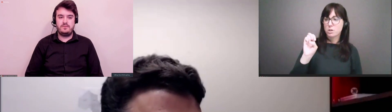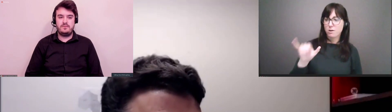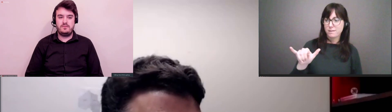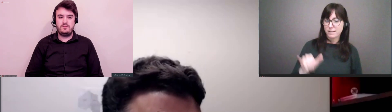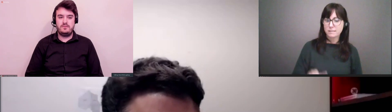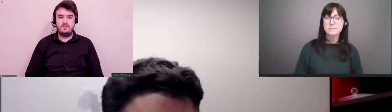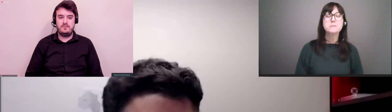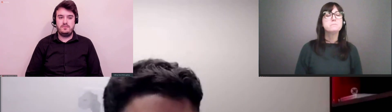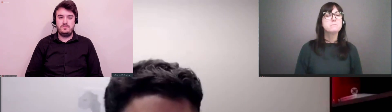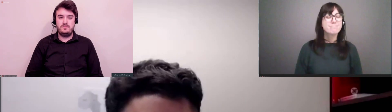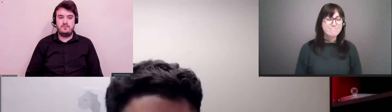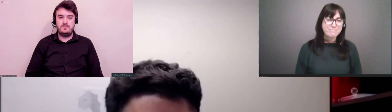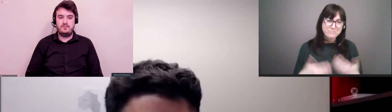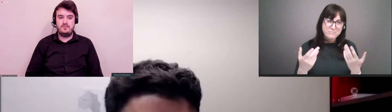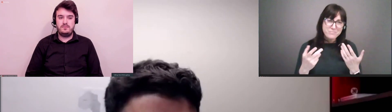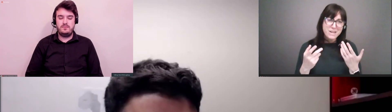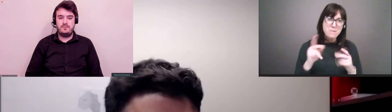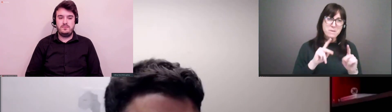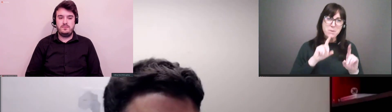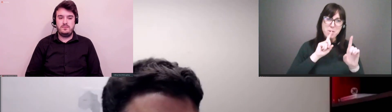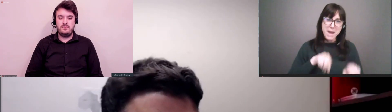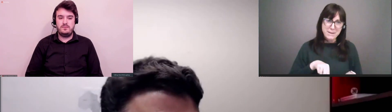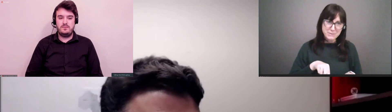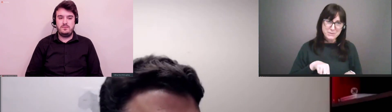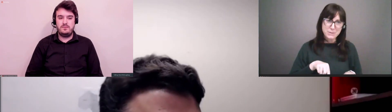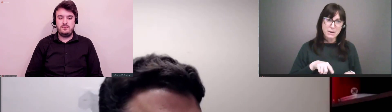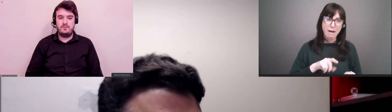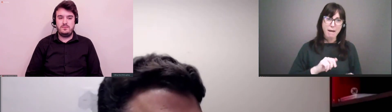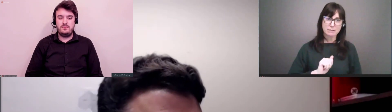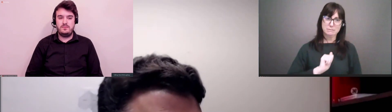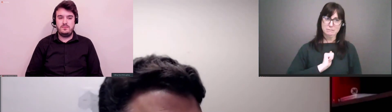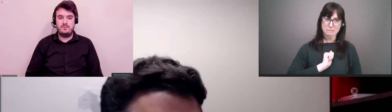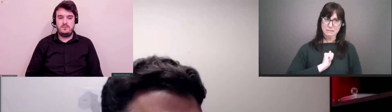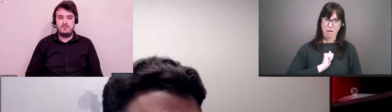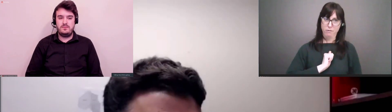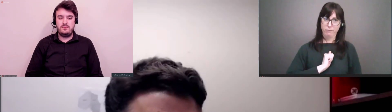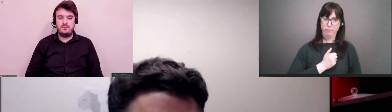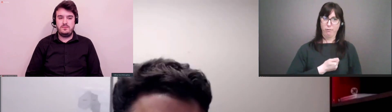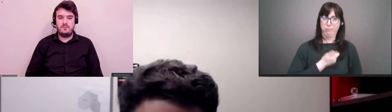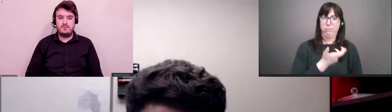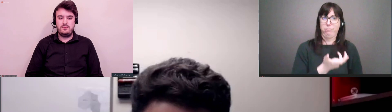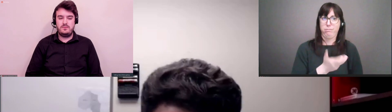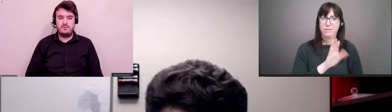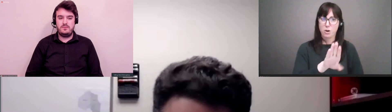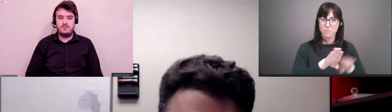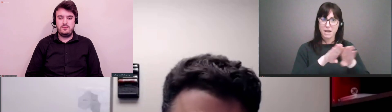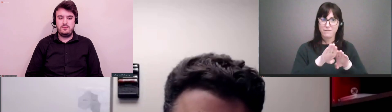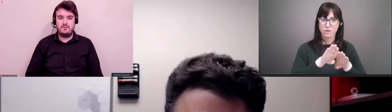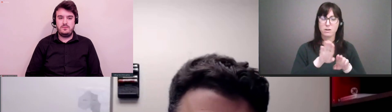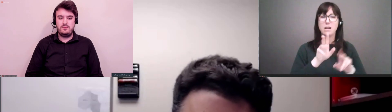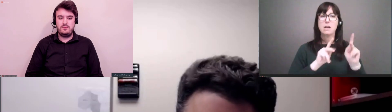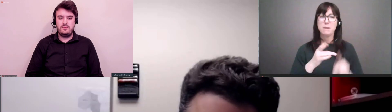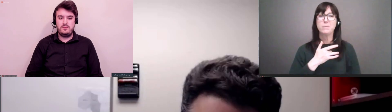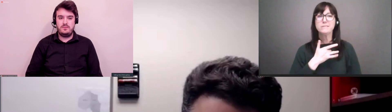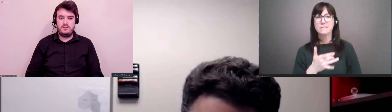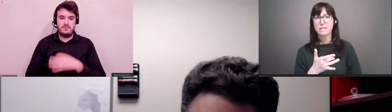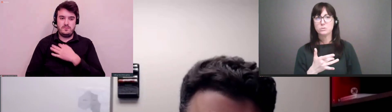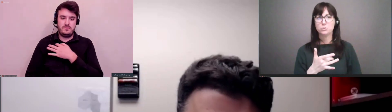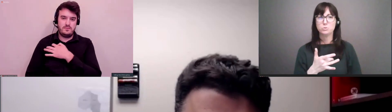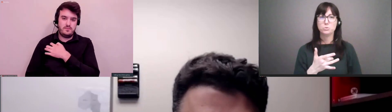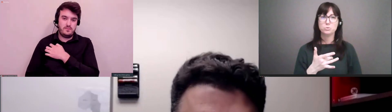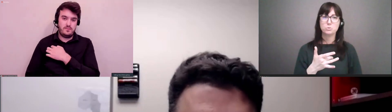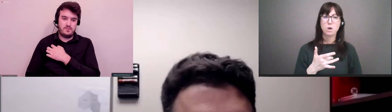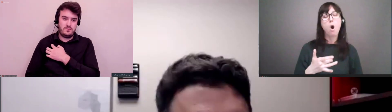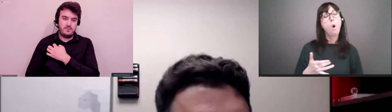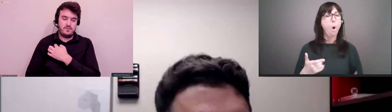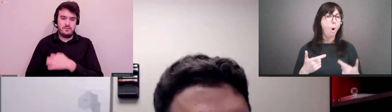when people respond to a survey and self-report their behaviors, there's a phenomena where people will tend to cast themselves in the